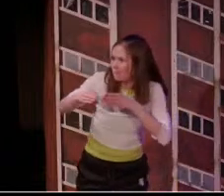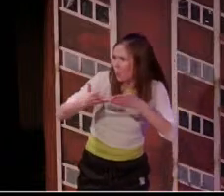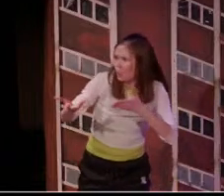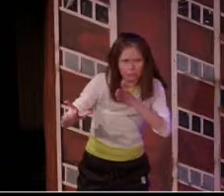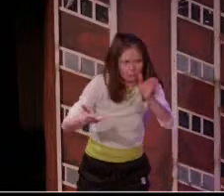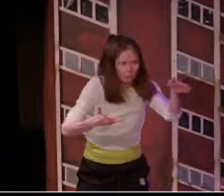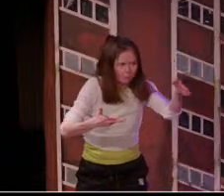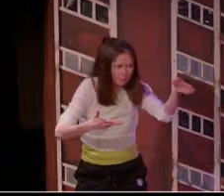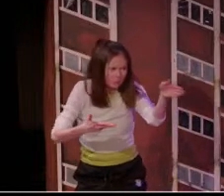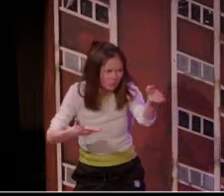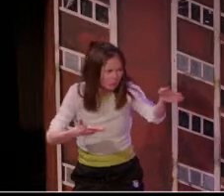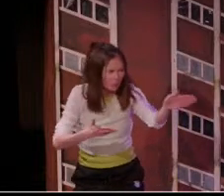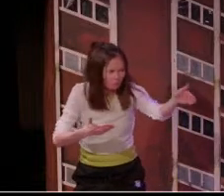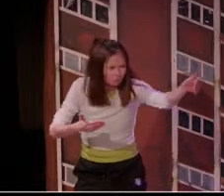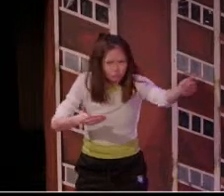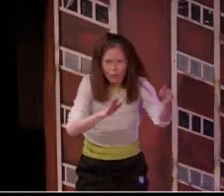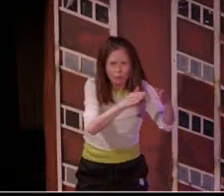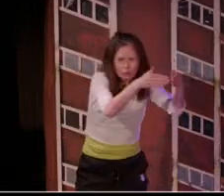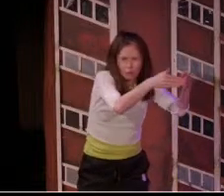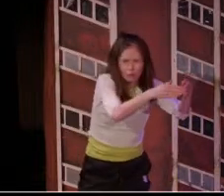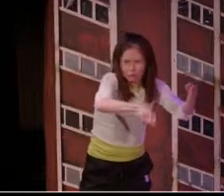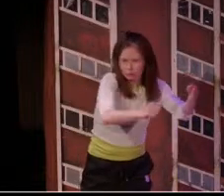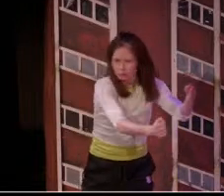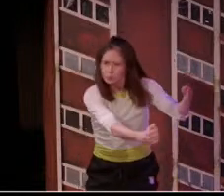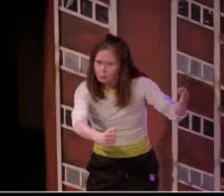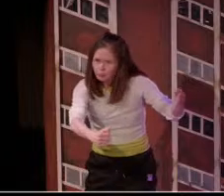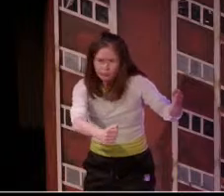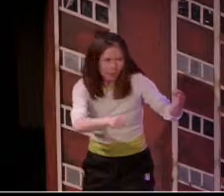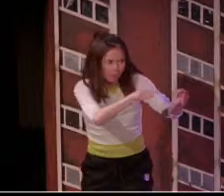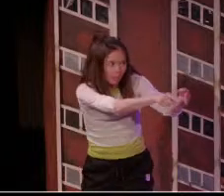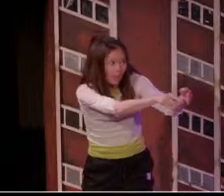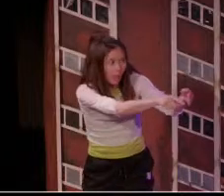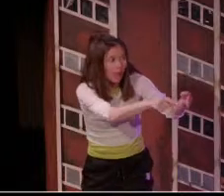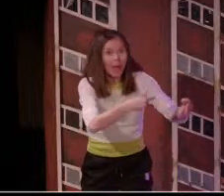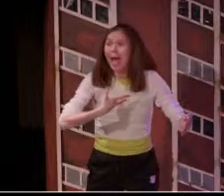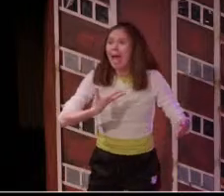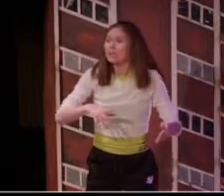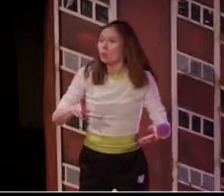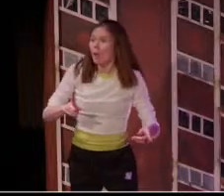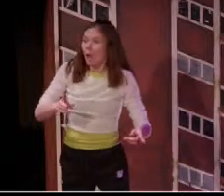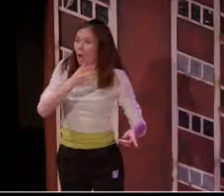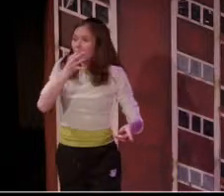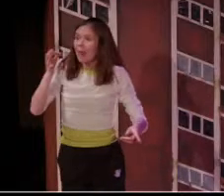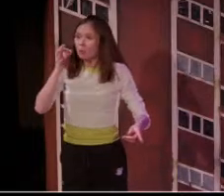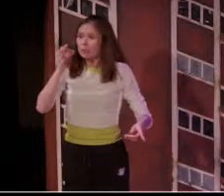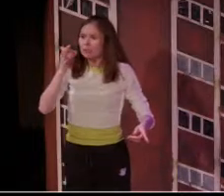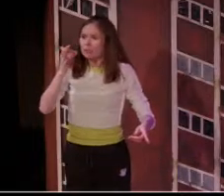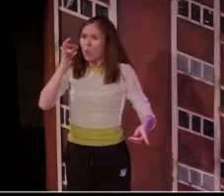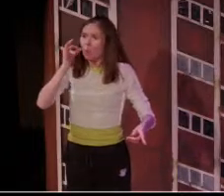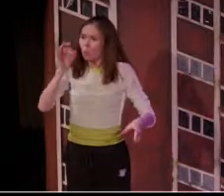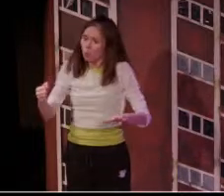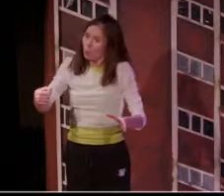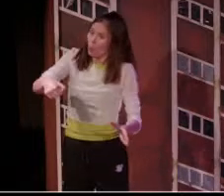right side. Polixenes' boat is there. I've just got to water the flowers.